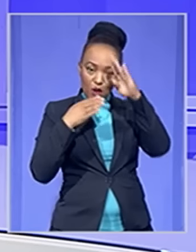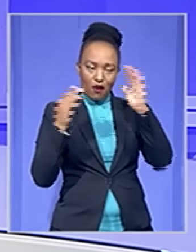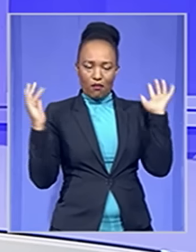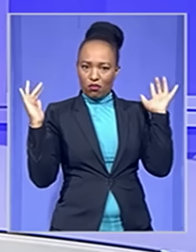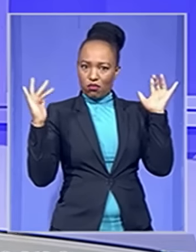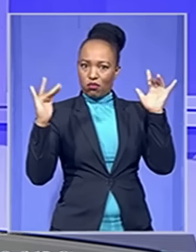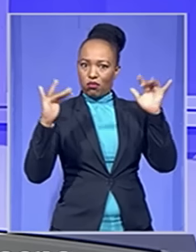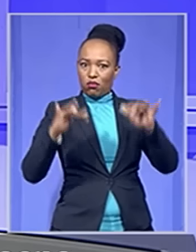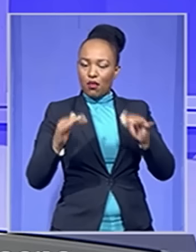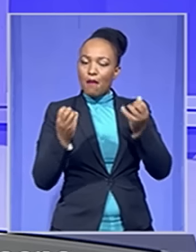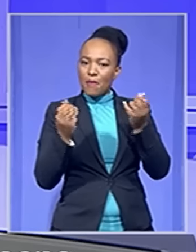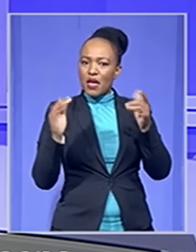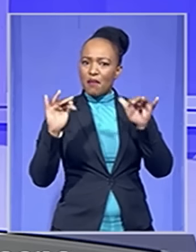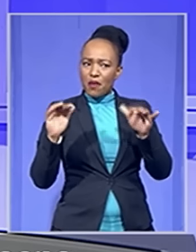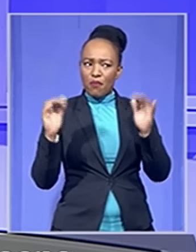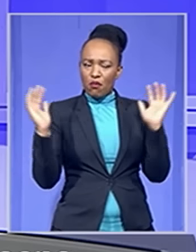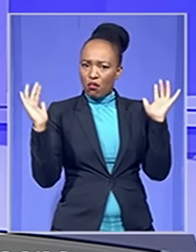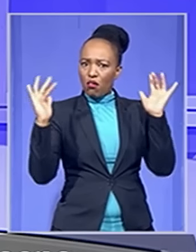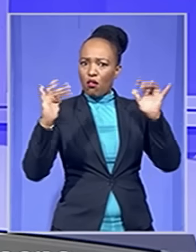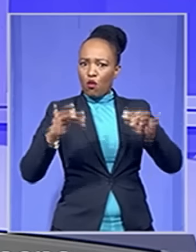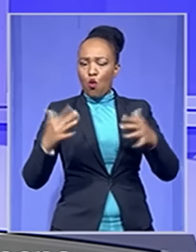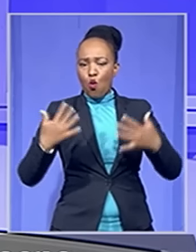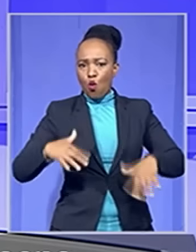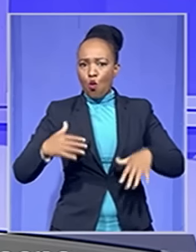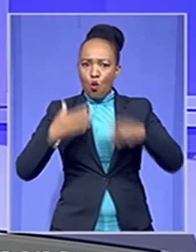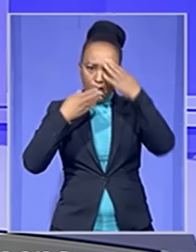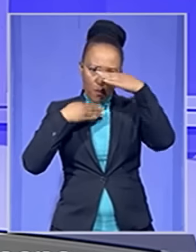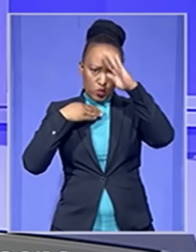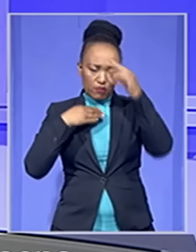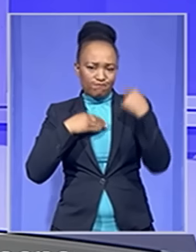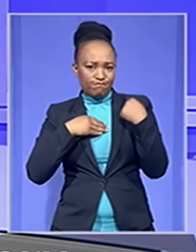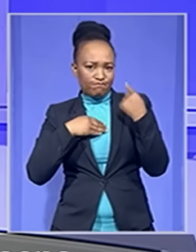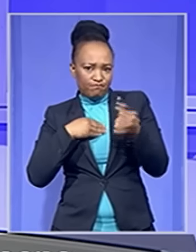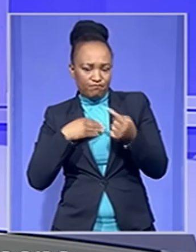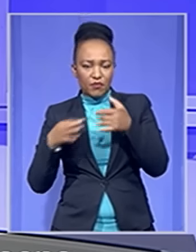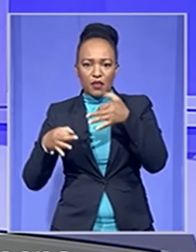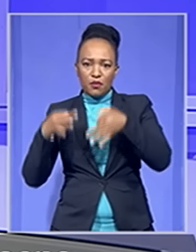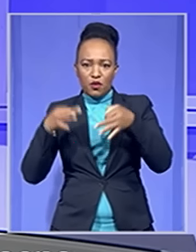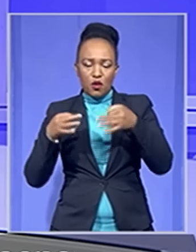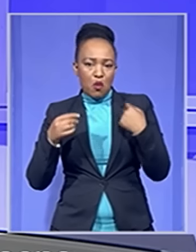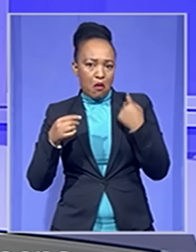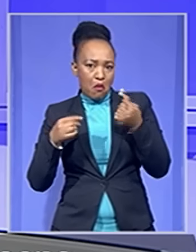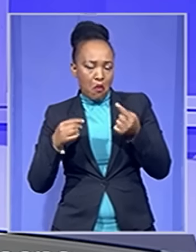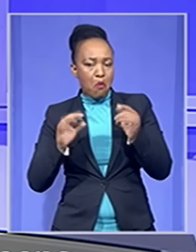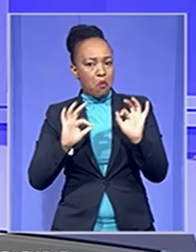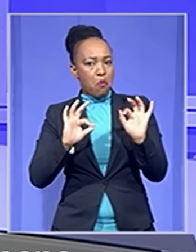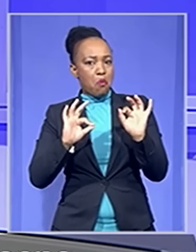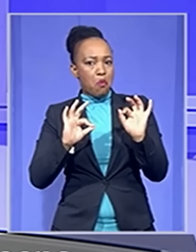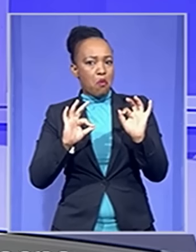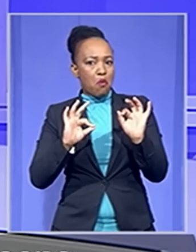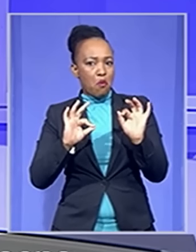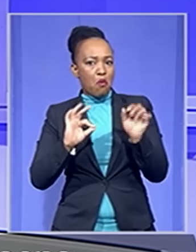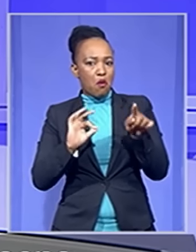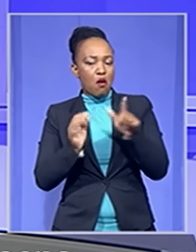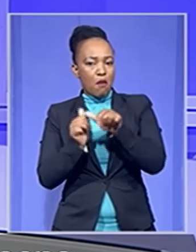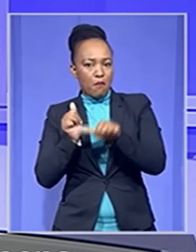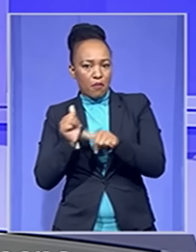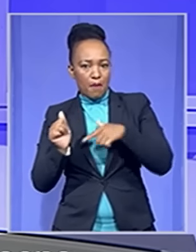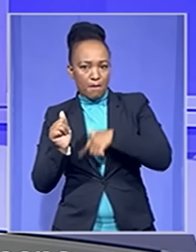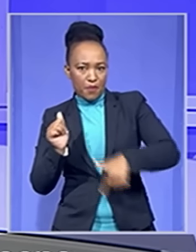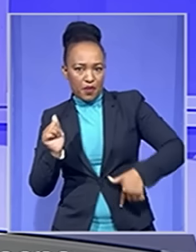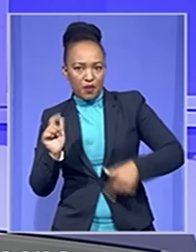ba le koo ba tlotlomaditse Botswana ka thefosano ya sepolotiki e edileng motlatsa mopresidente